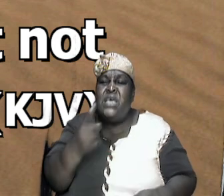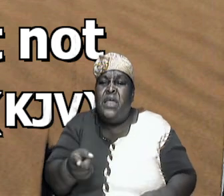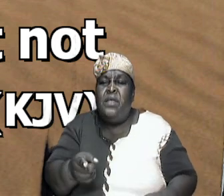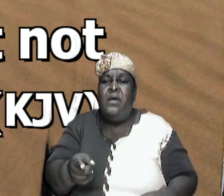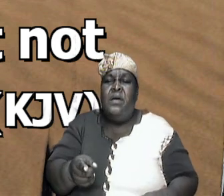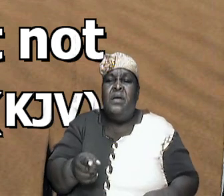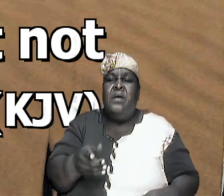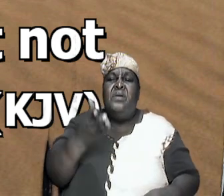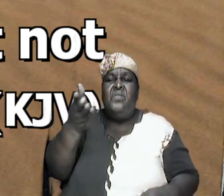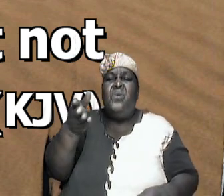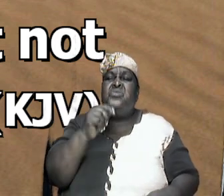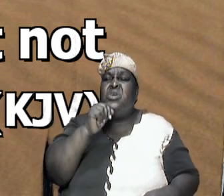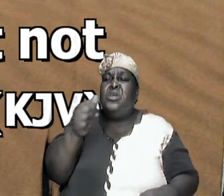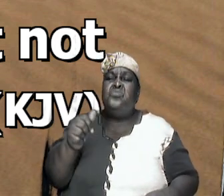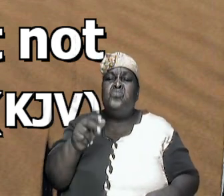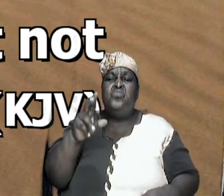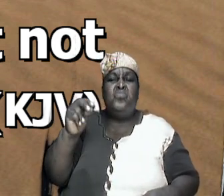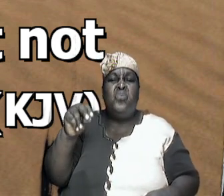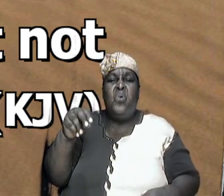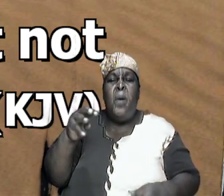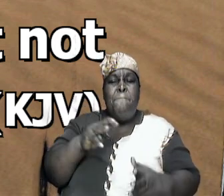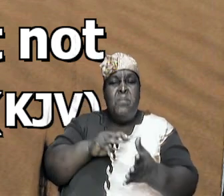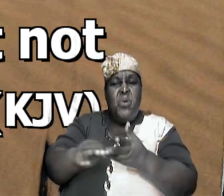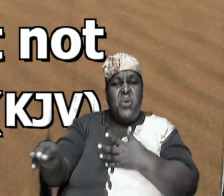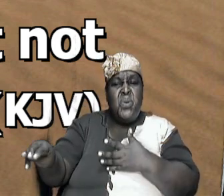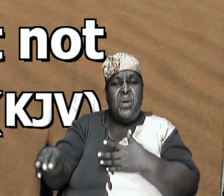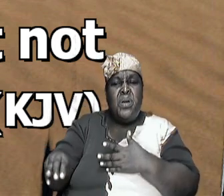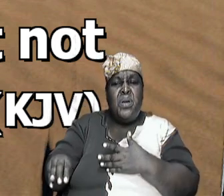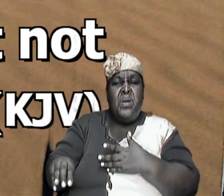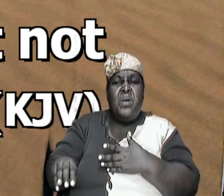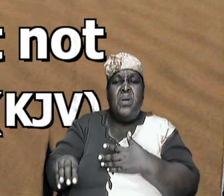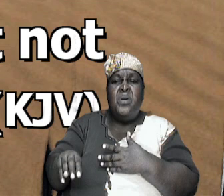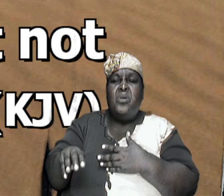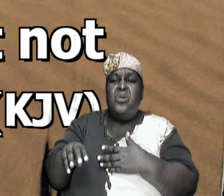which Jesus said, thou shalt do no murder.